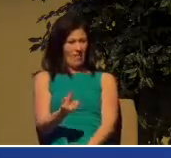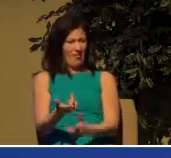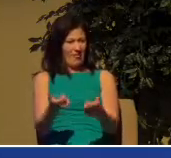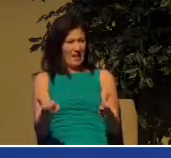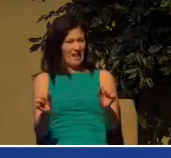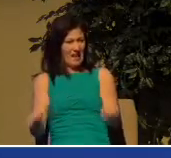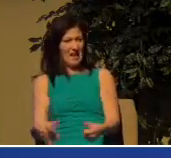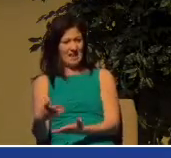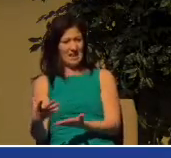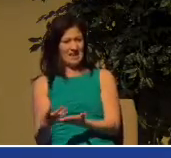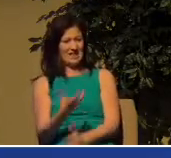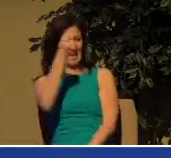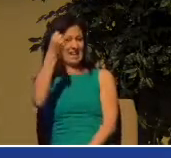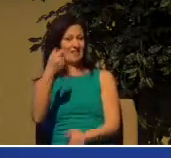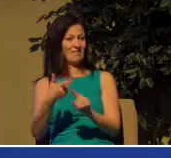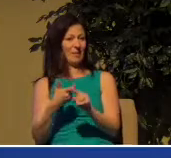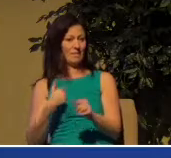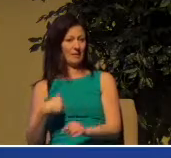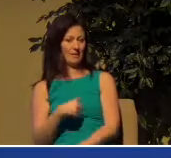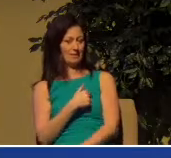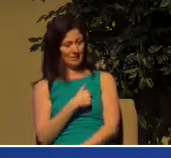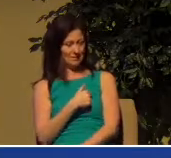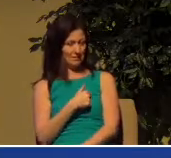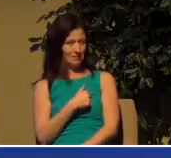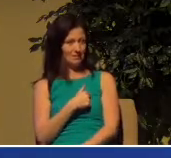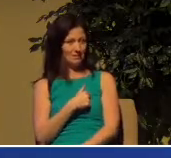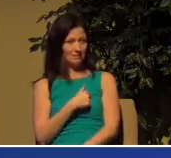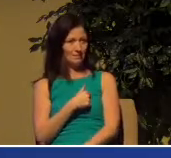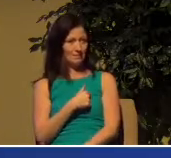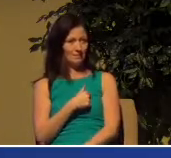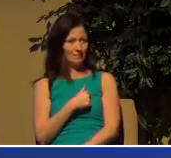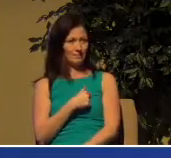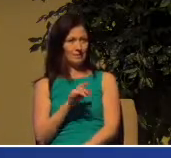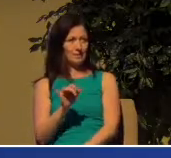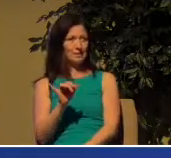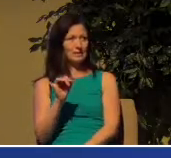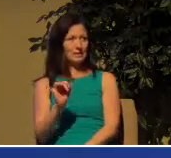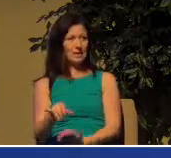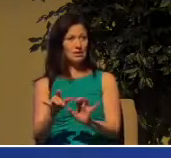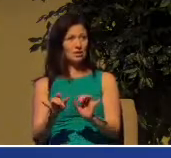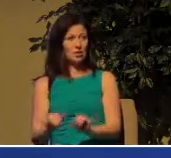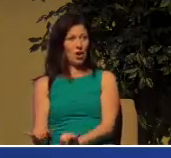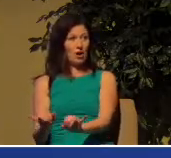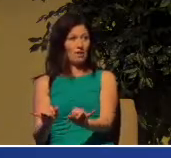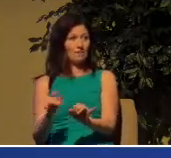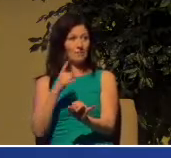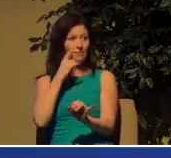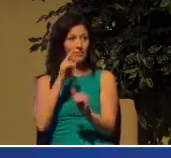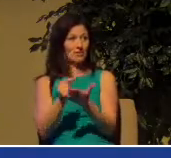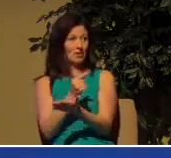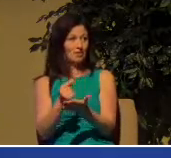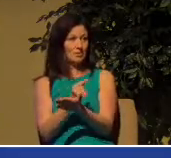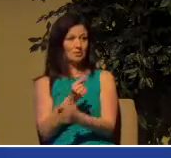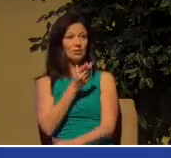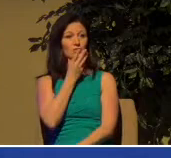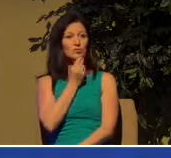the promise. That's the promise of the gospel. And the Jews weren't that far